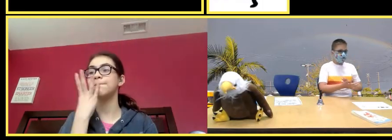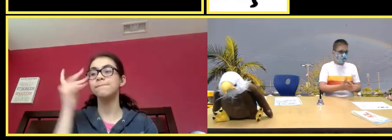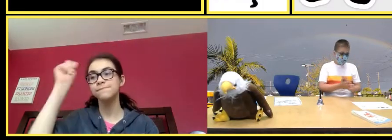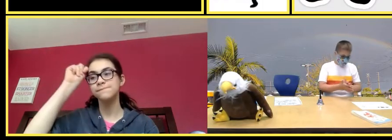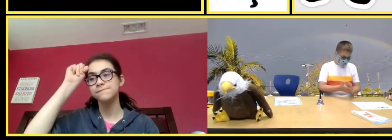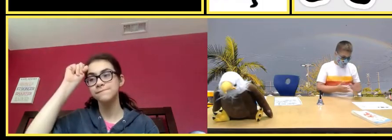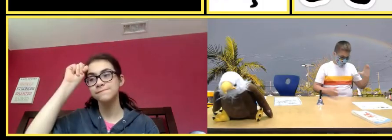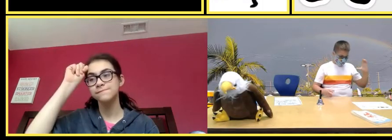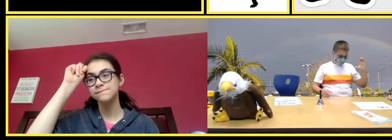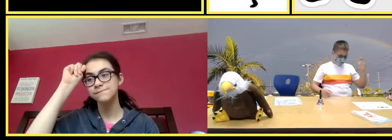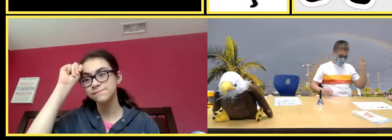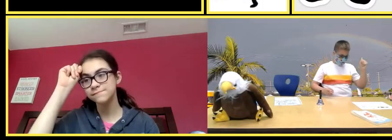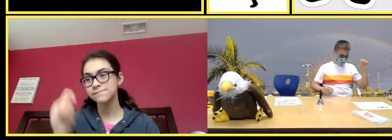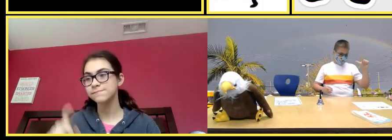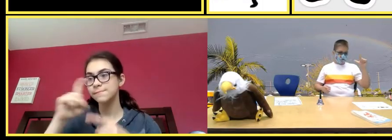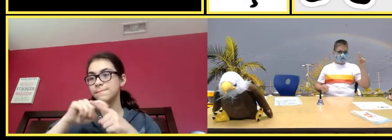Bean, cheese,